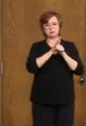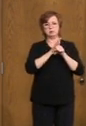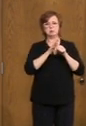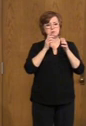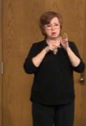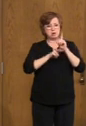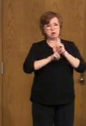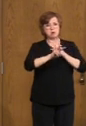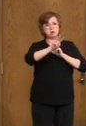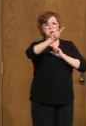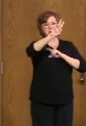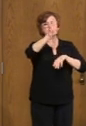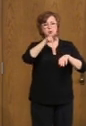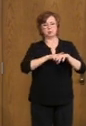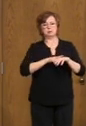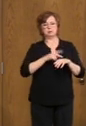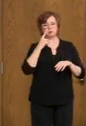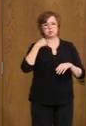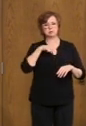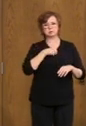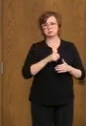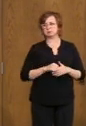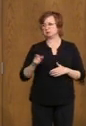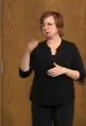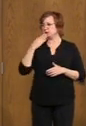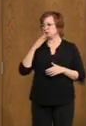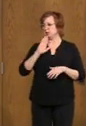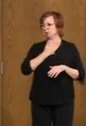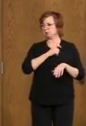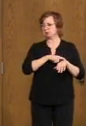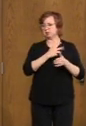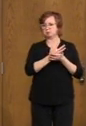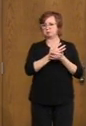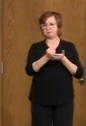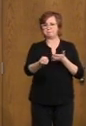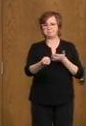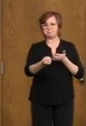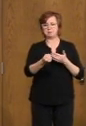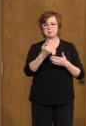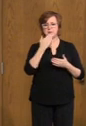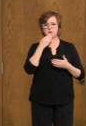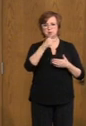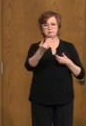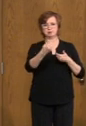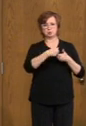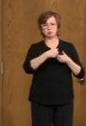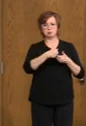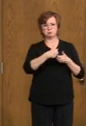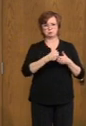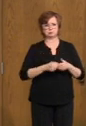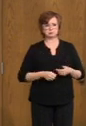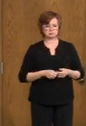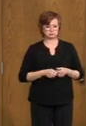to some degree of normal in our communities. And that is all the time we have for today. Thank you for joining us.